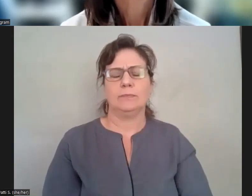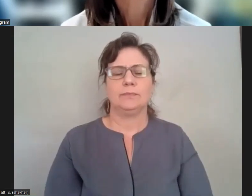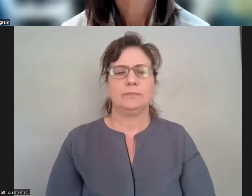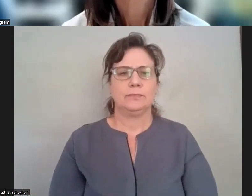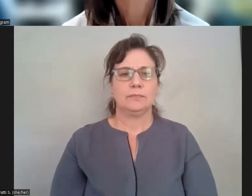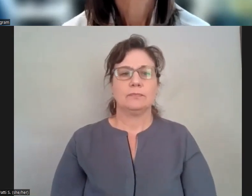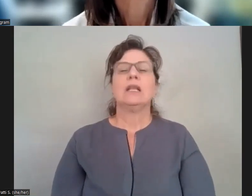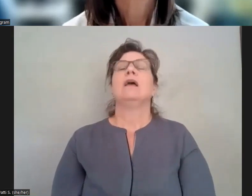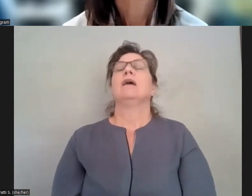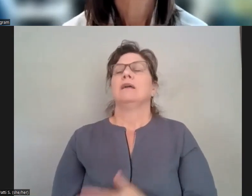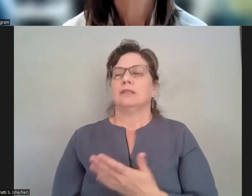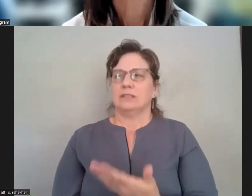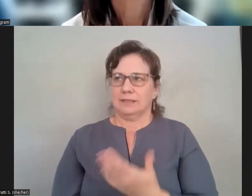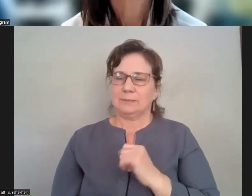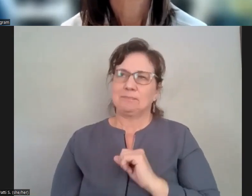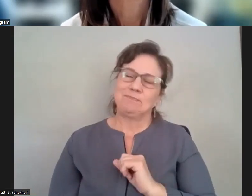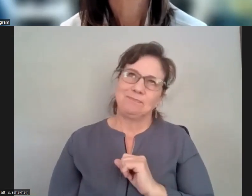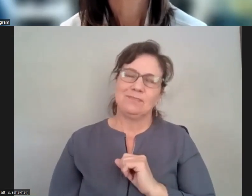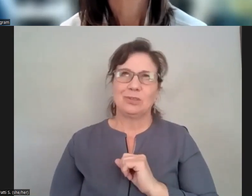Yeah, so